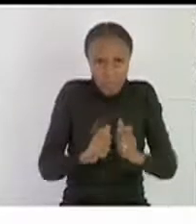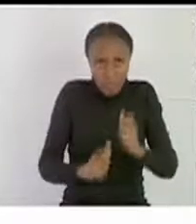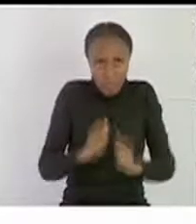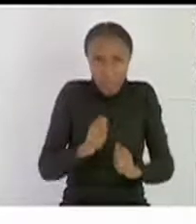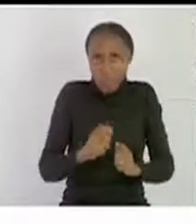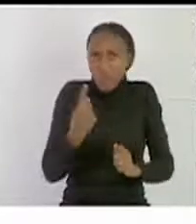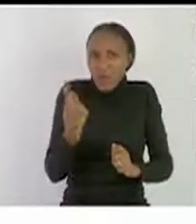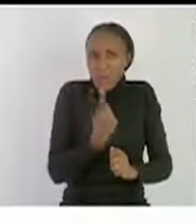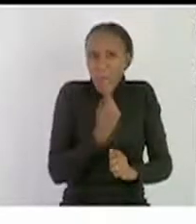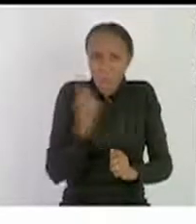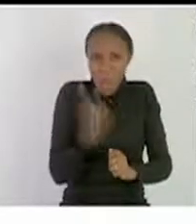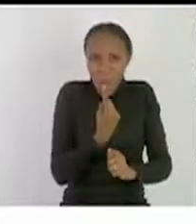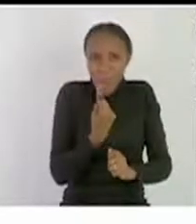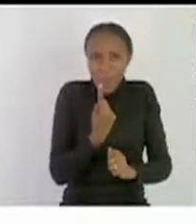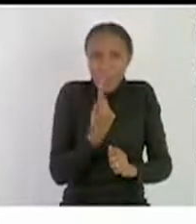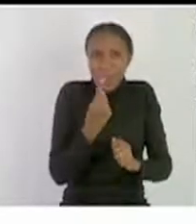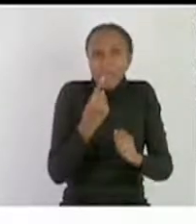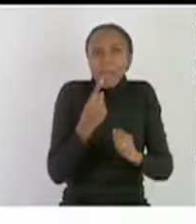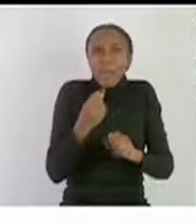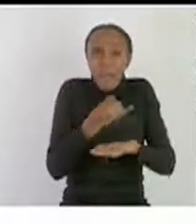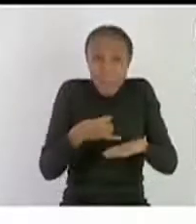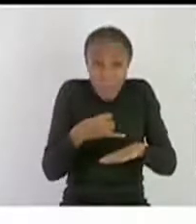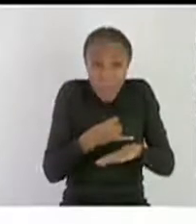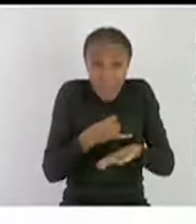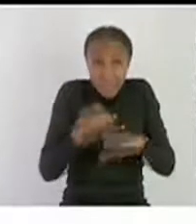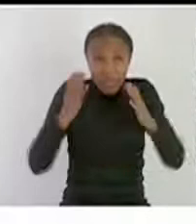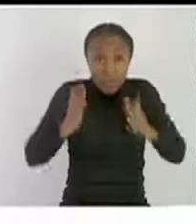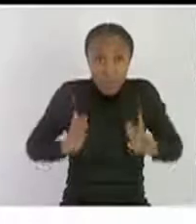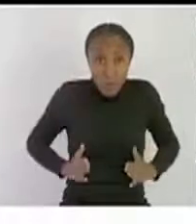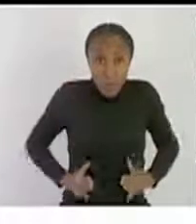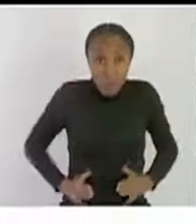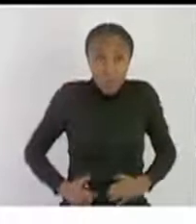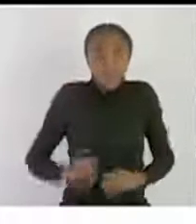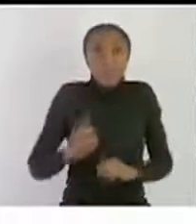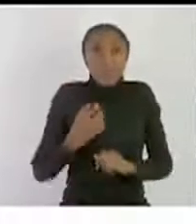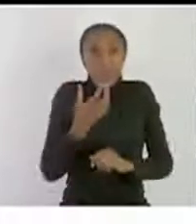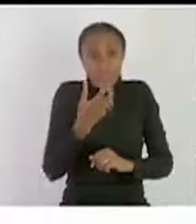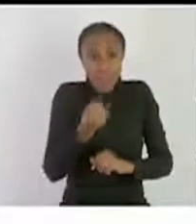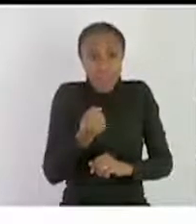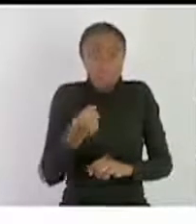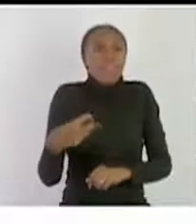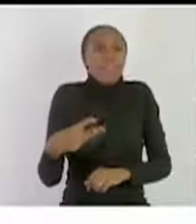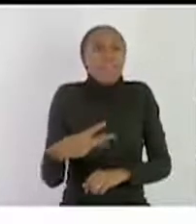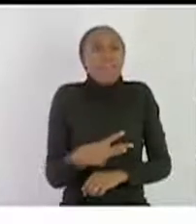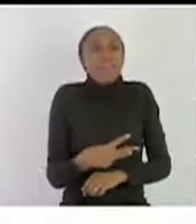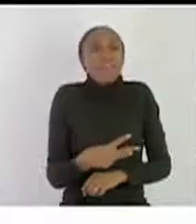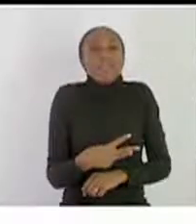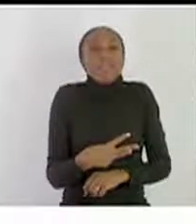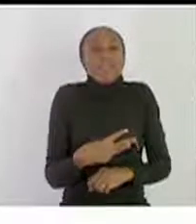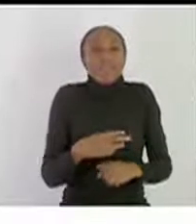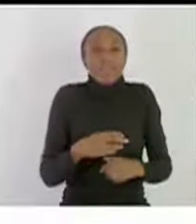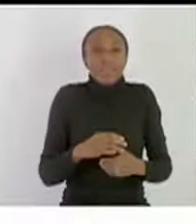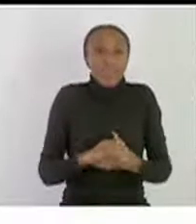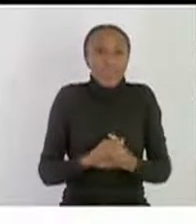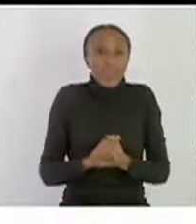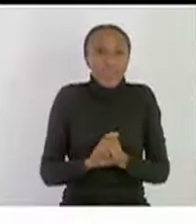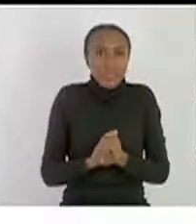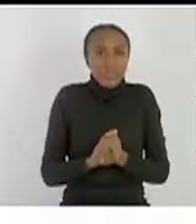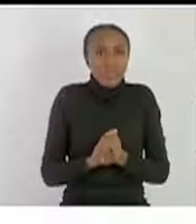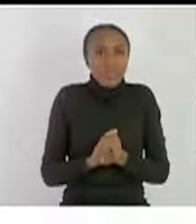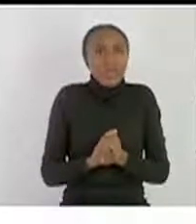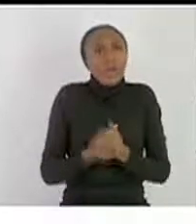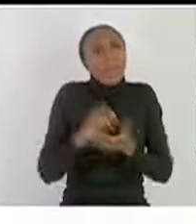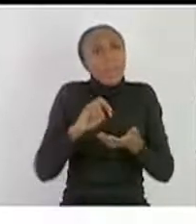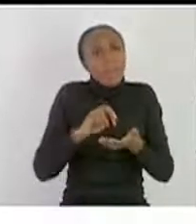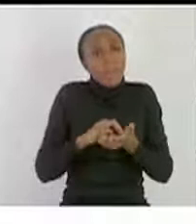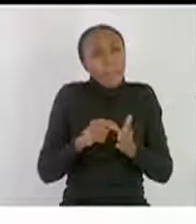Those are the only parts that can transmit HIV in our bodies. Therefore, you can